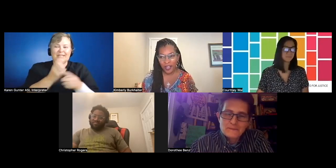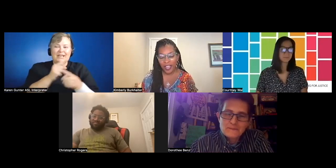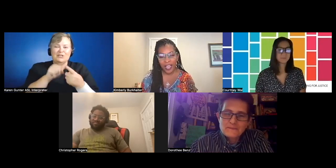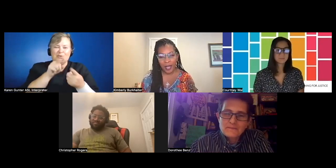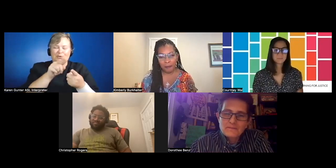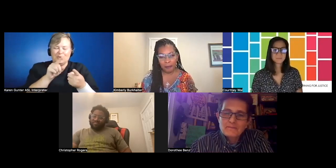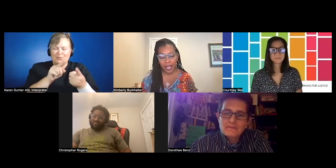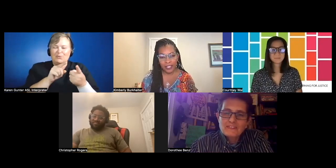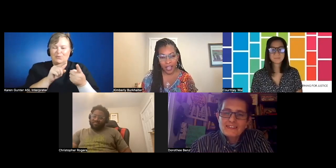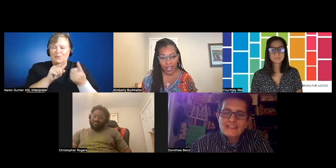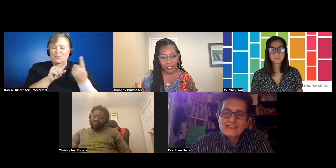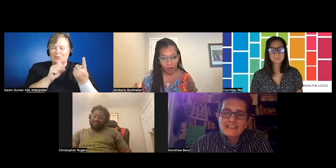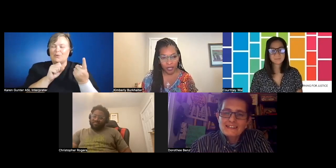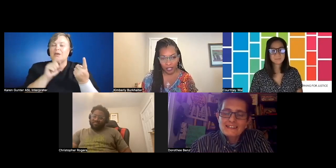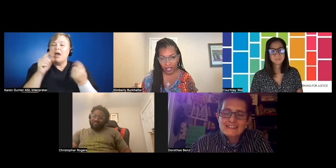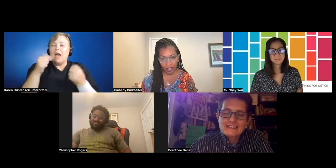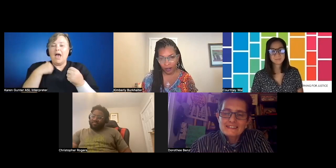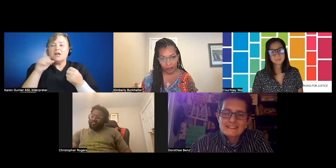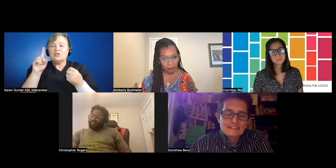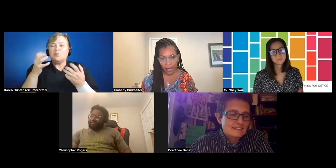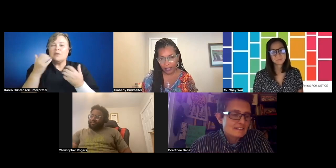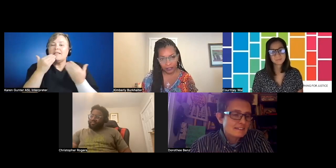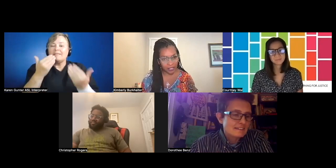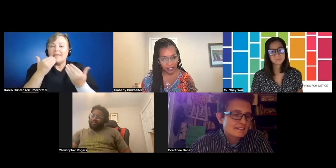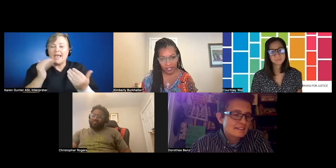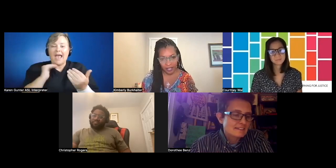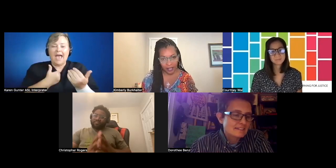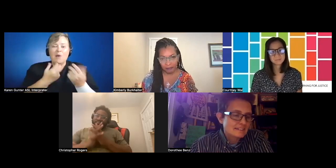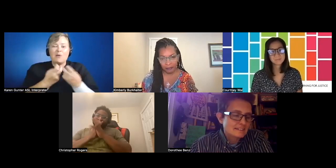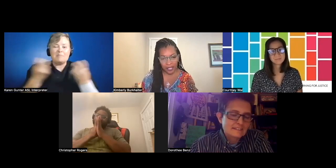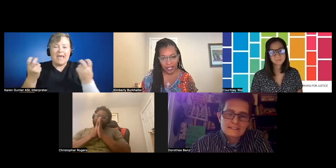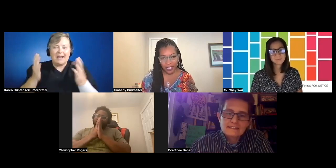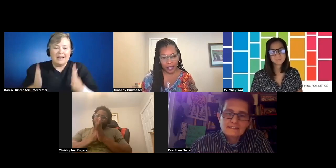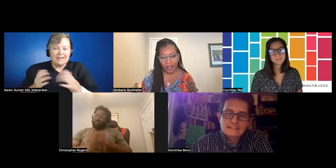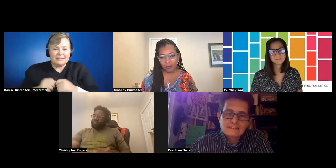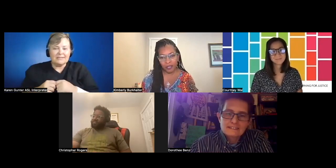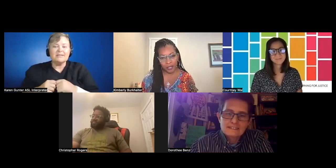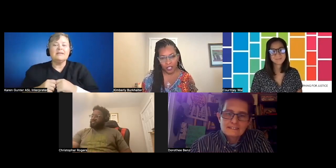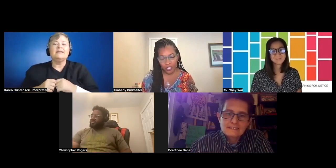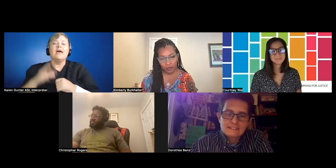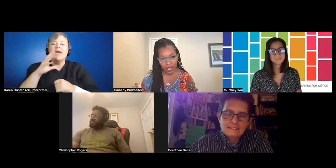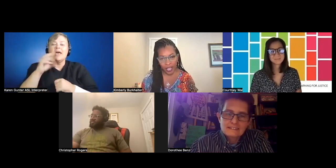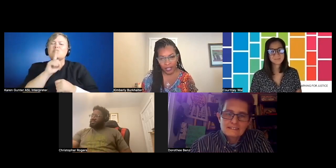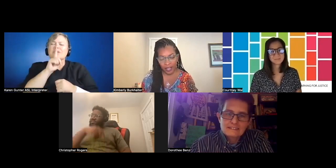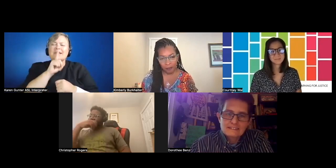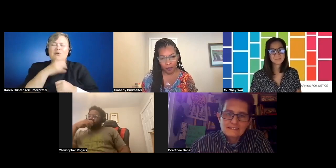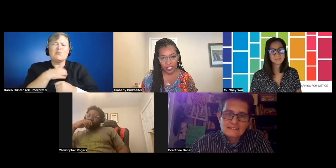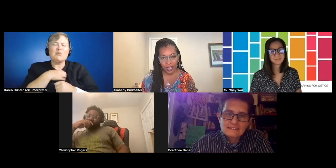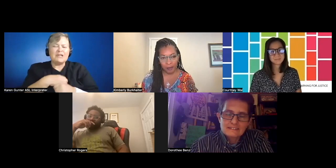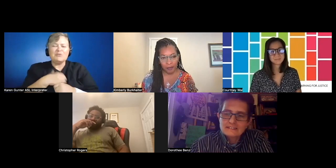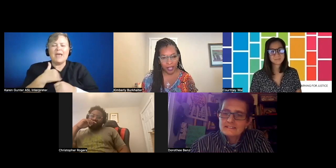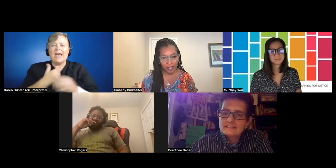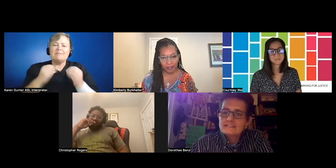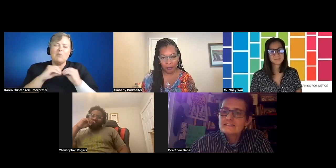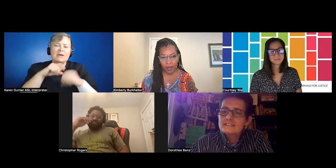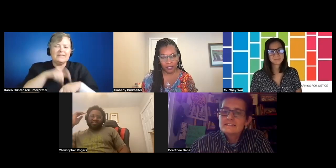you. But I do want to thank our panelists. And I really wished we had more